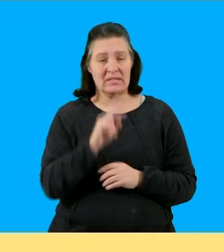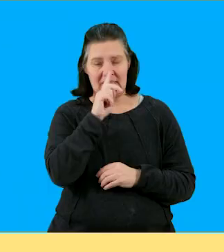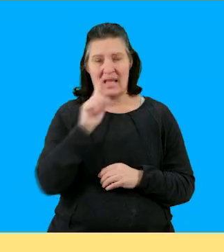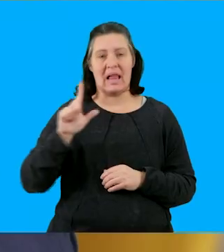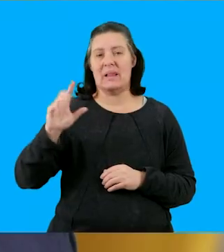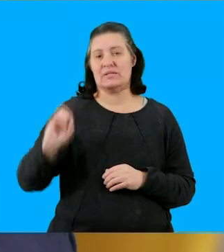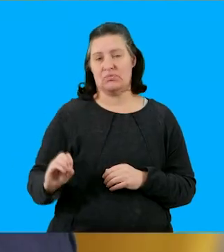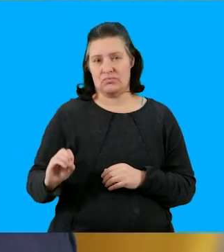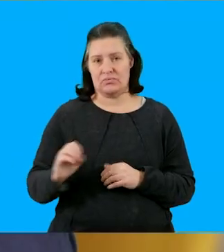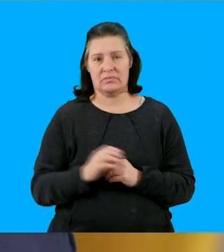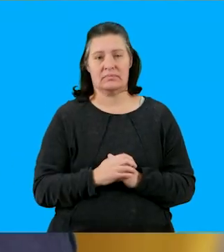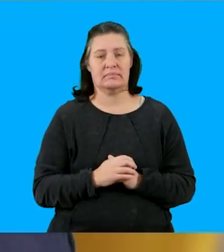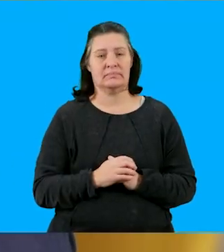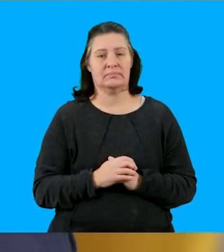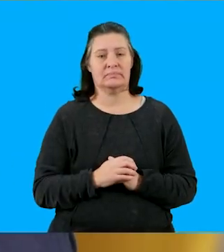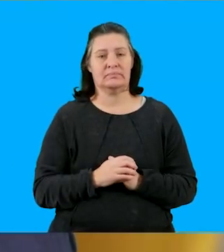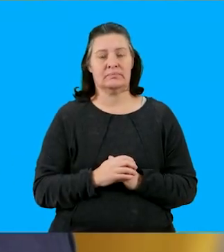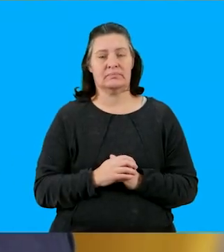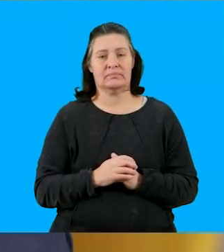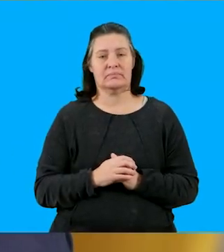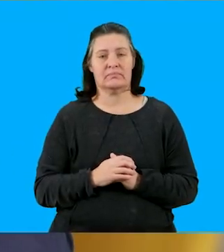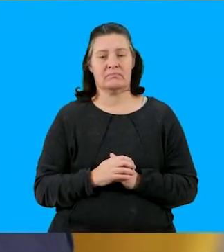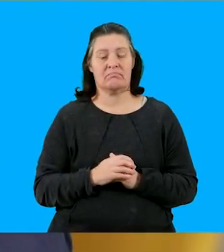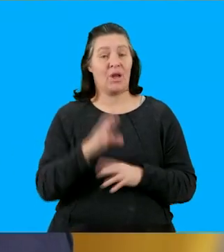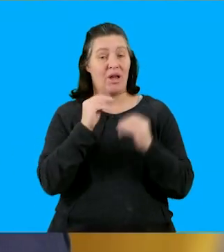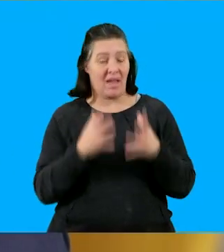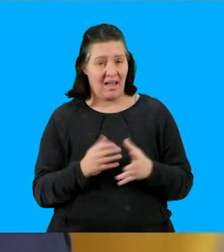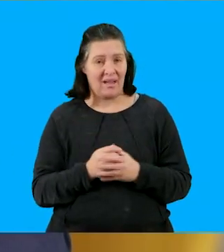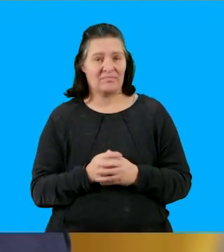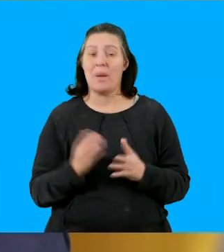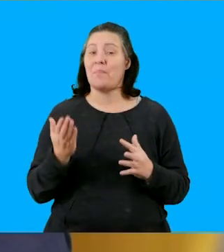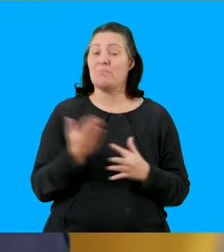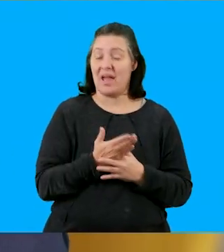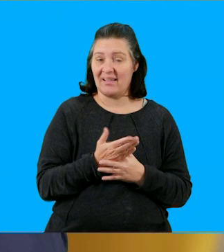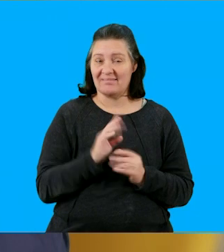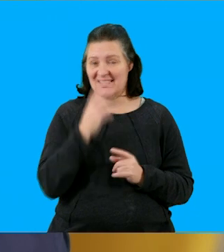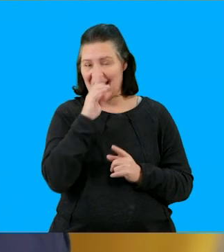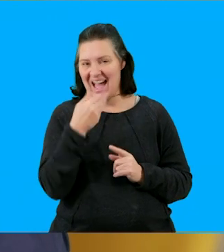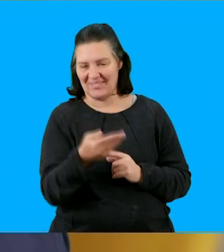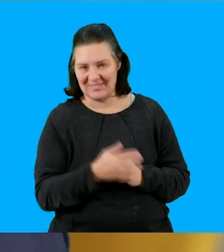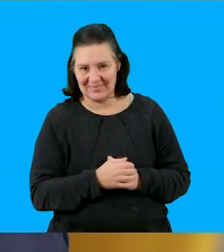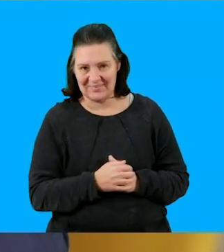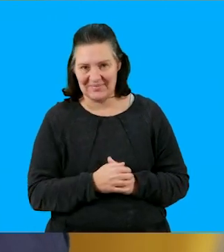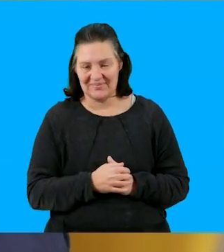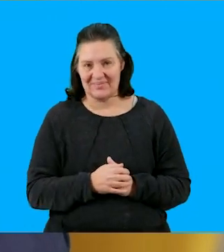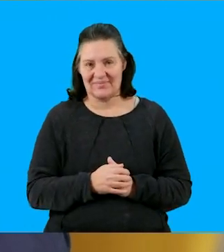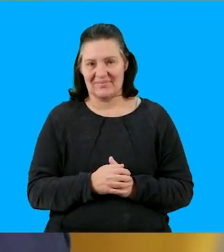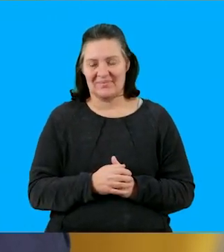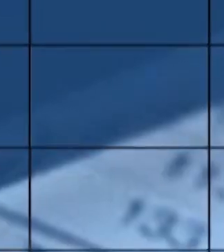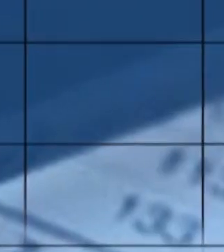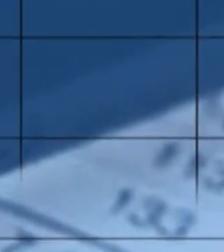Hence, you see on your liabilities, it will be 0. Dear learners, we will go for an ad break. See you shortly.